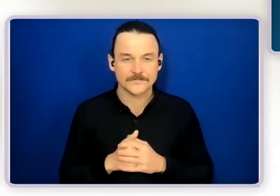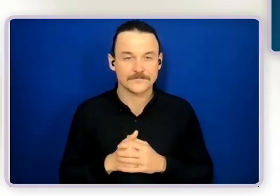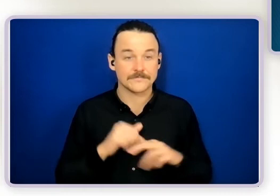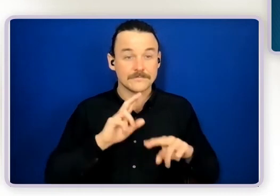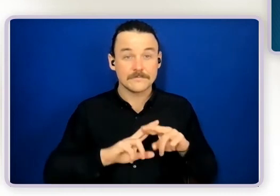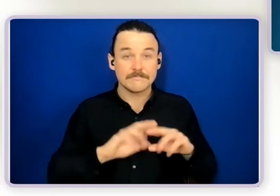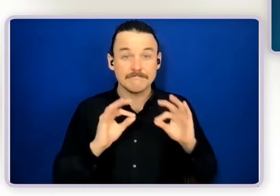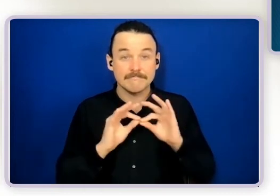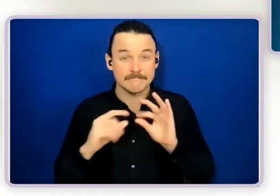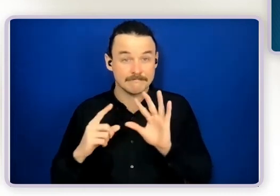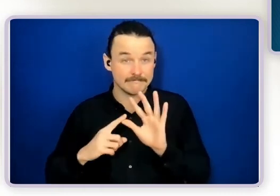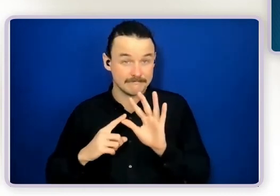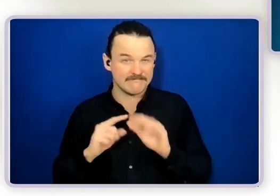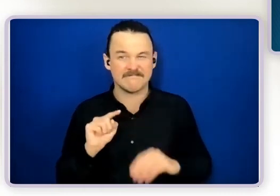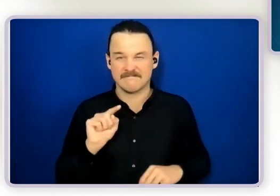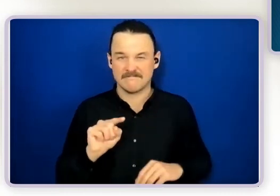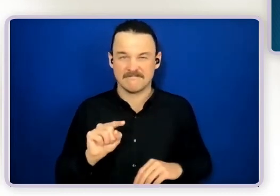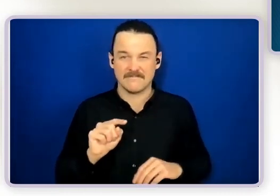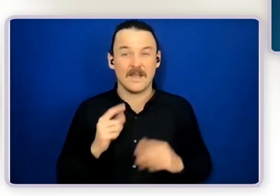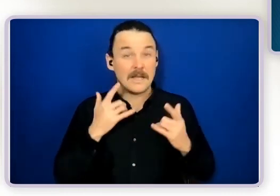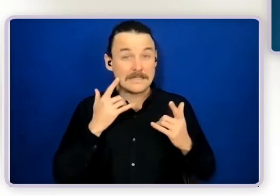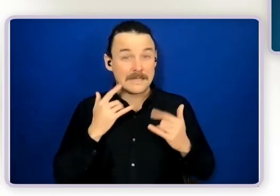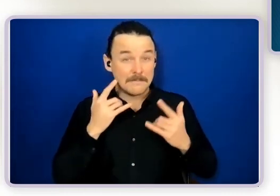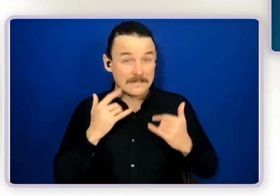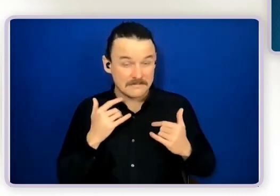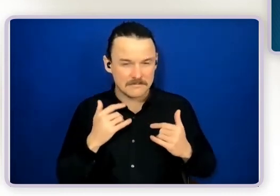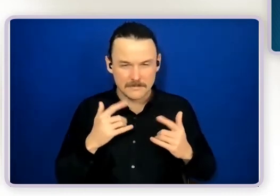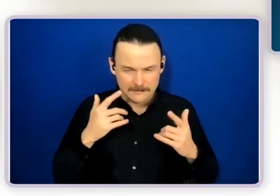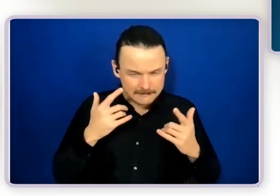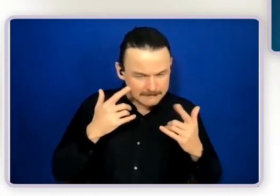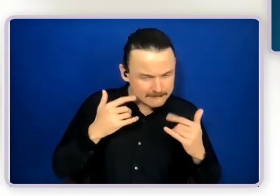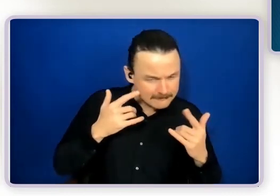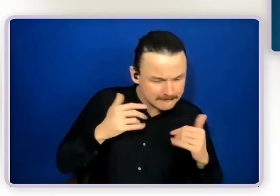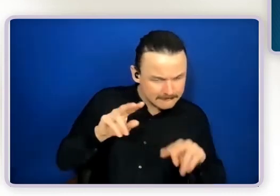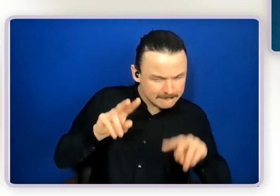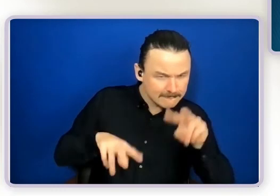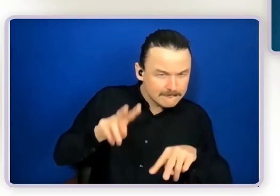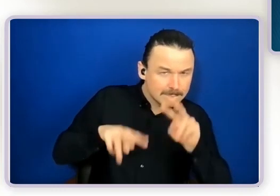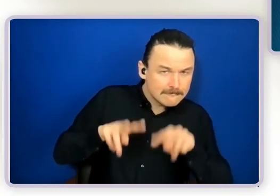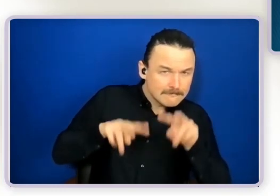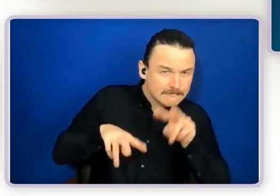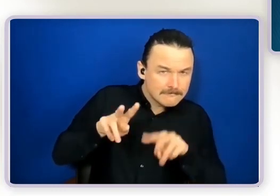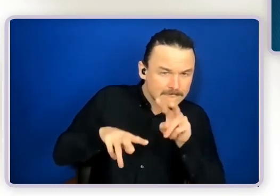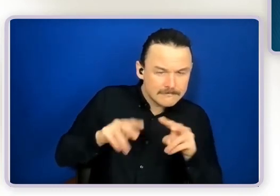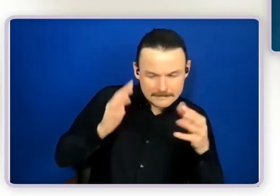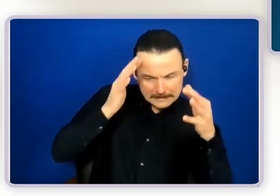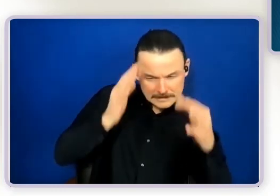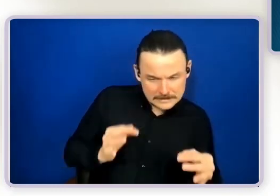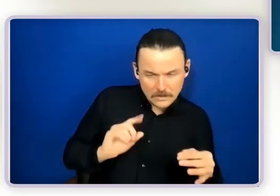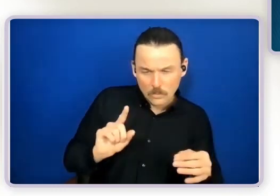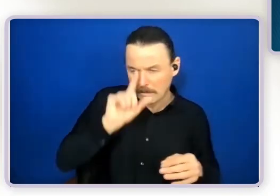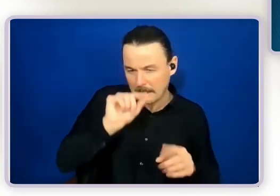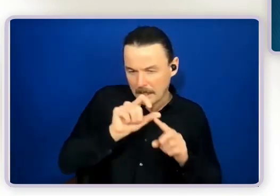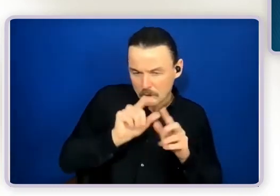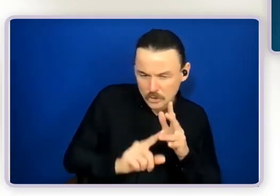assessment which determines the functions of a person's behaviour. So this is different